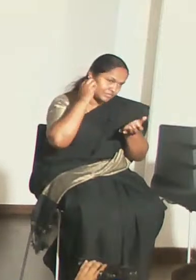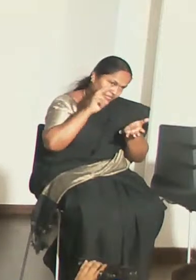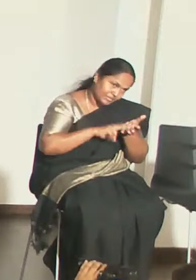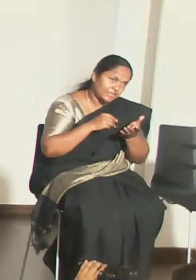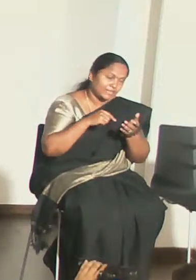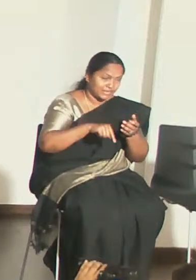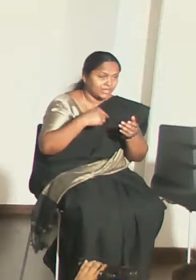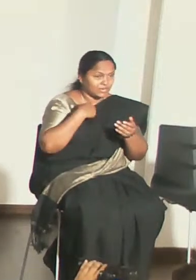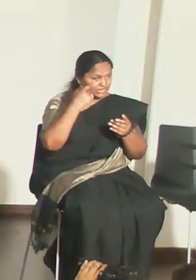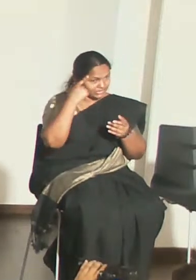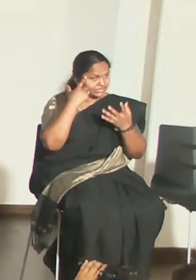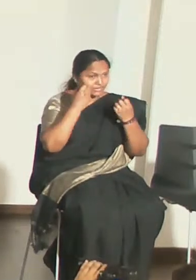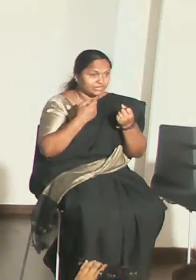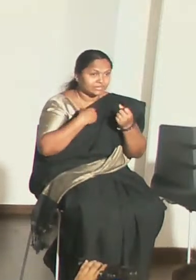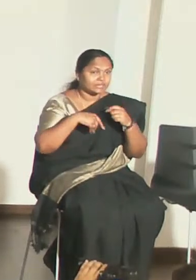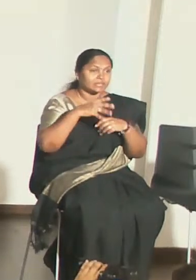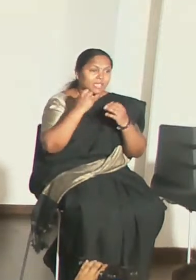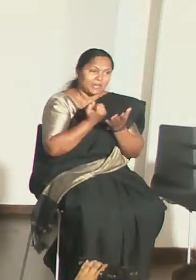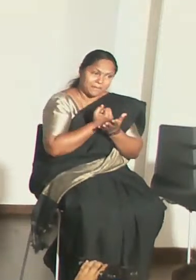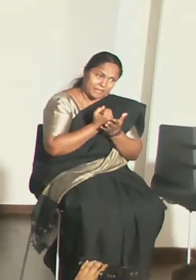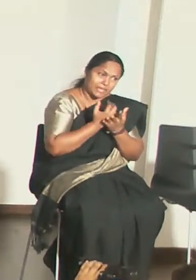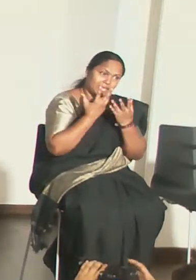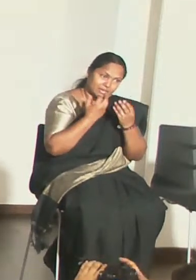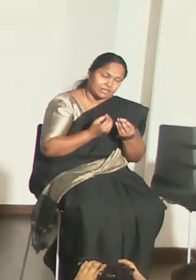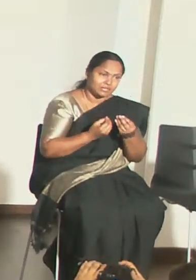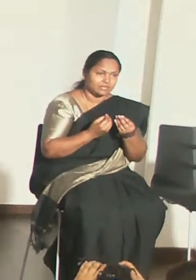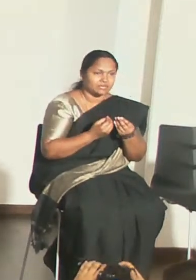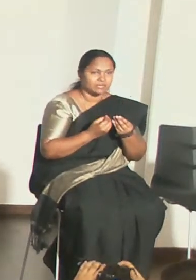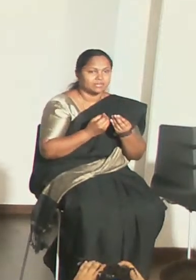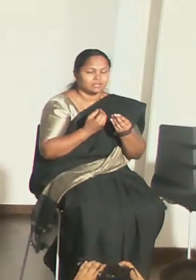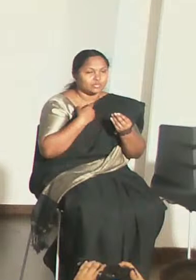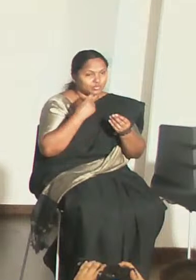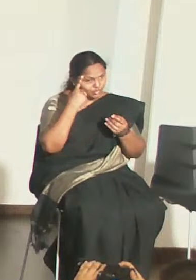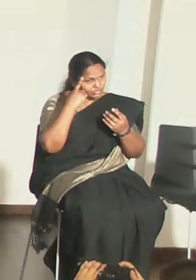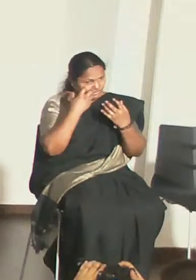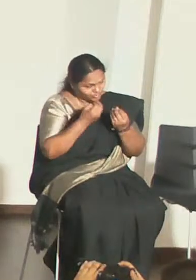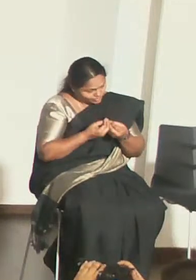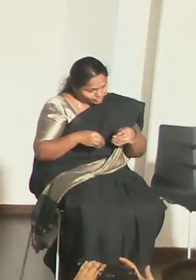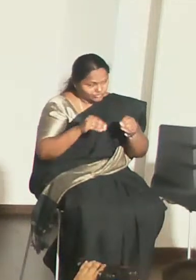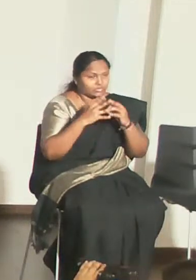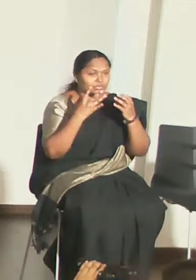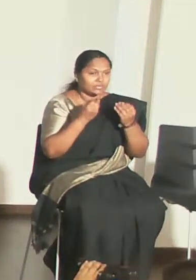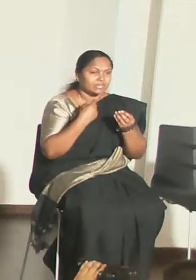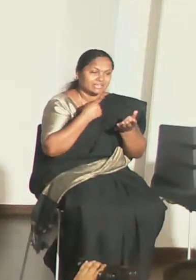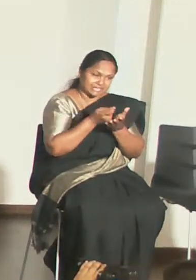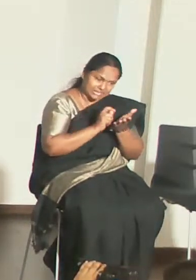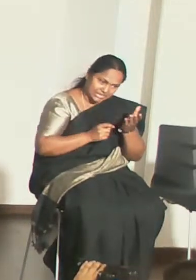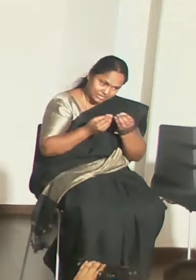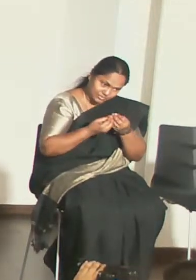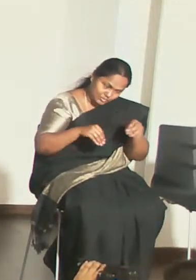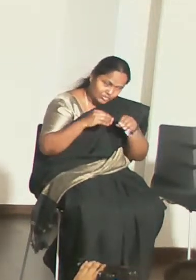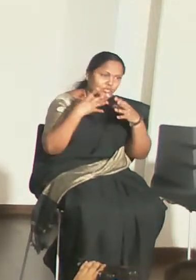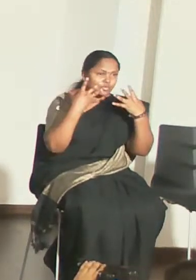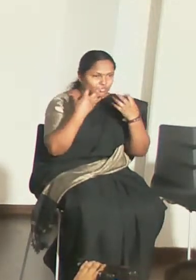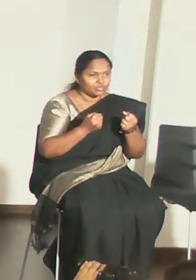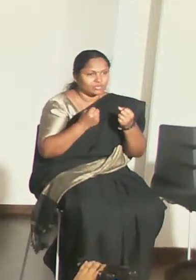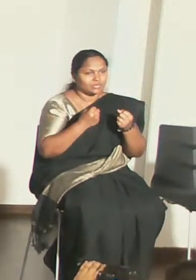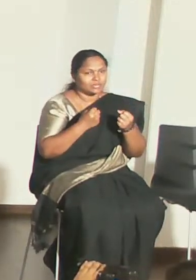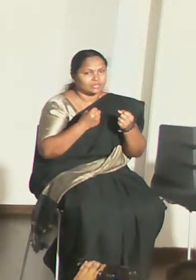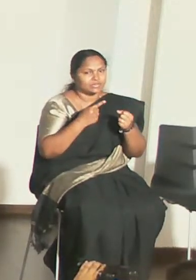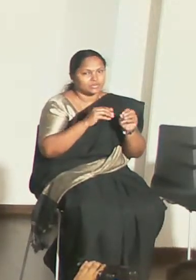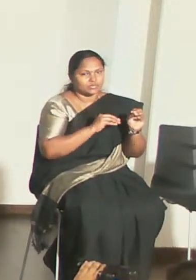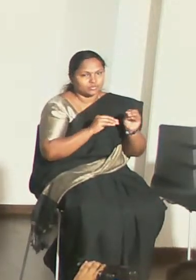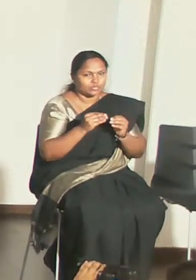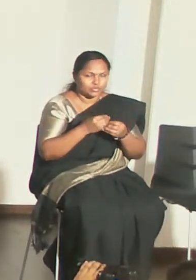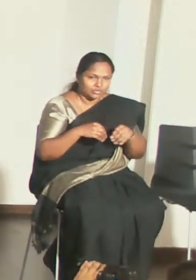I think in my practice, I want to think more and write more than do more. And then sort